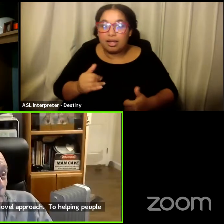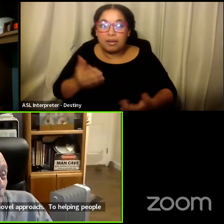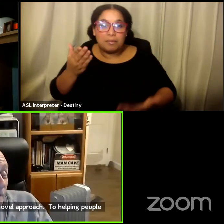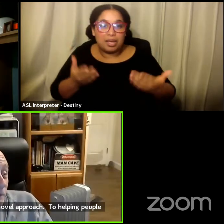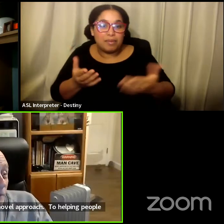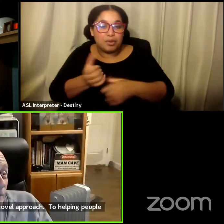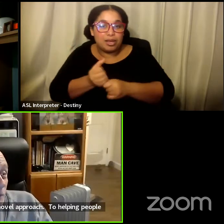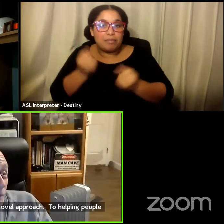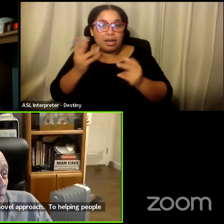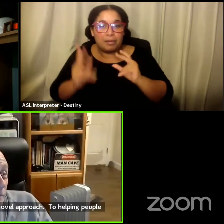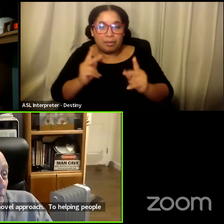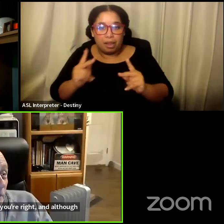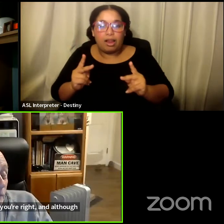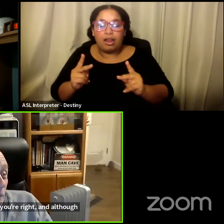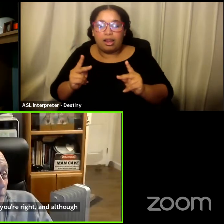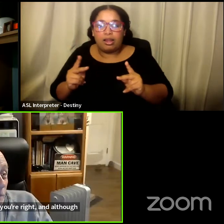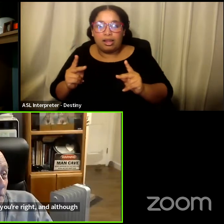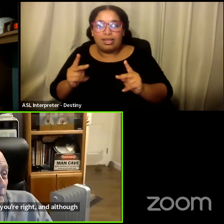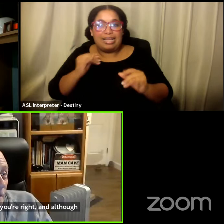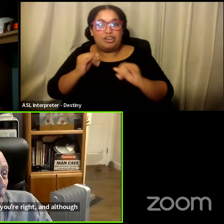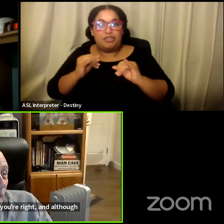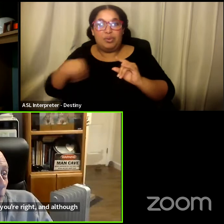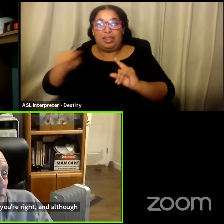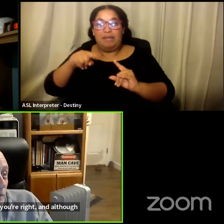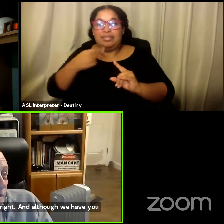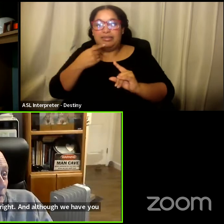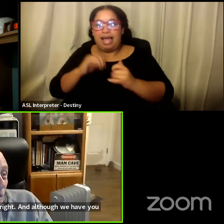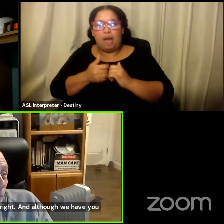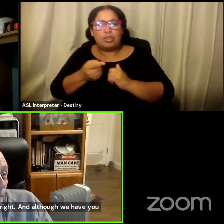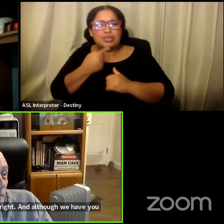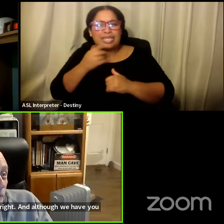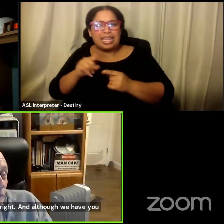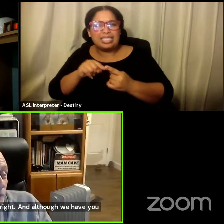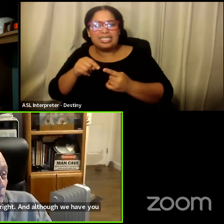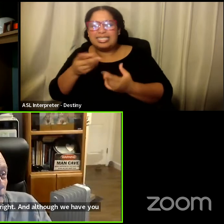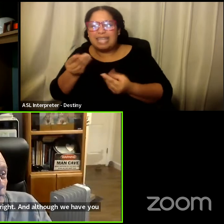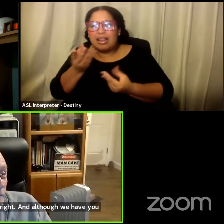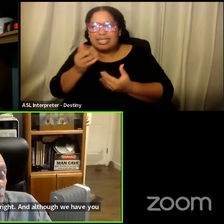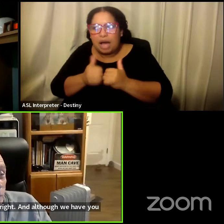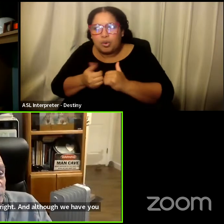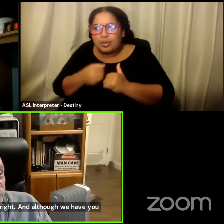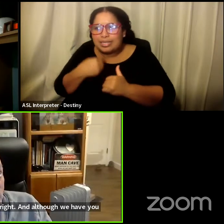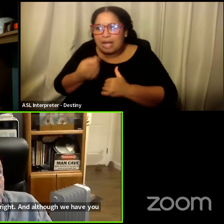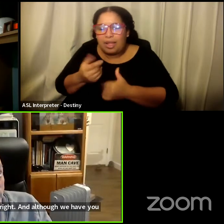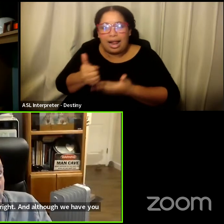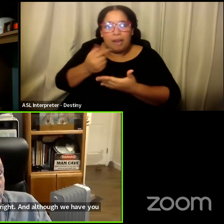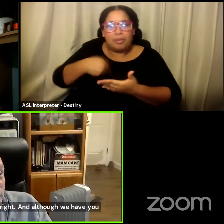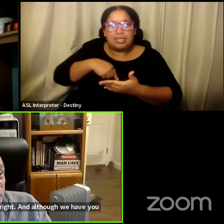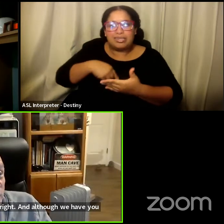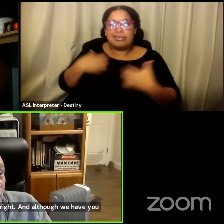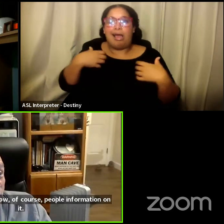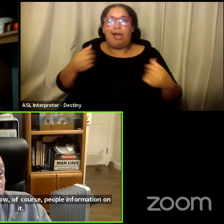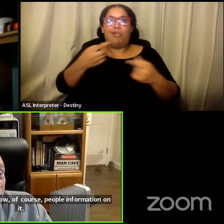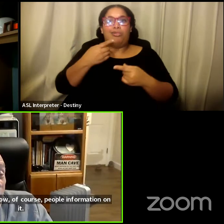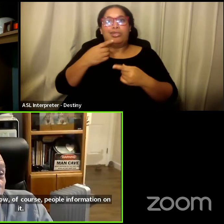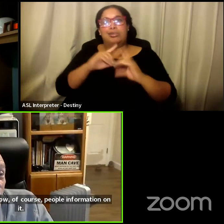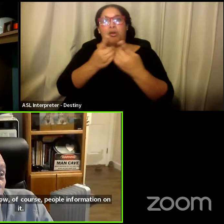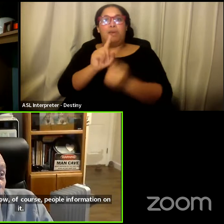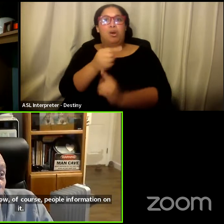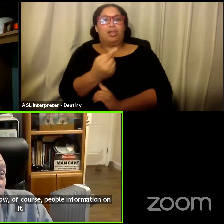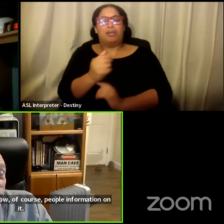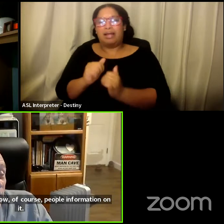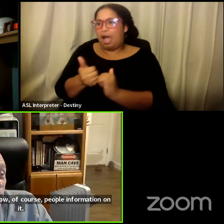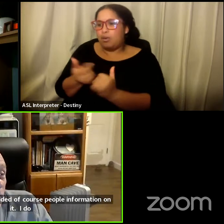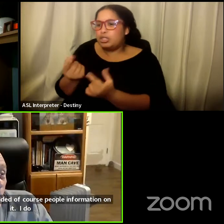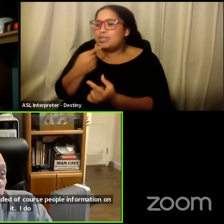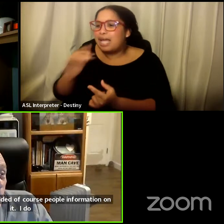bunch of people out there that you can interview and say, how would you say this? Help us, versus trying to just do it as a health department itself.